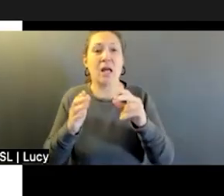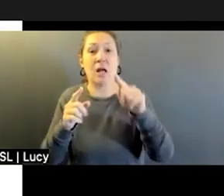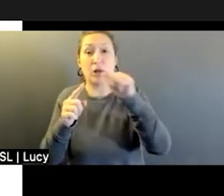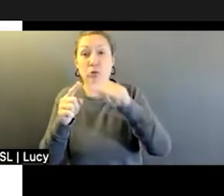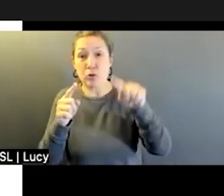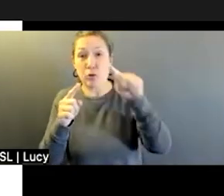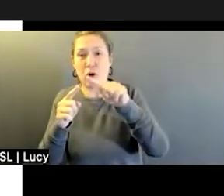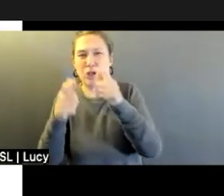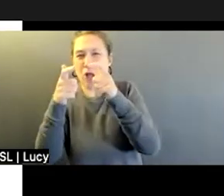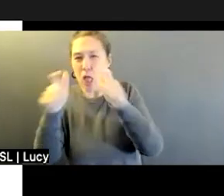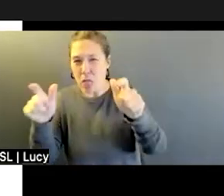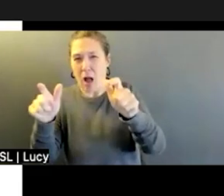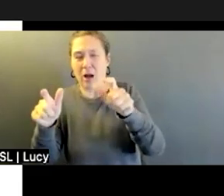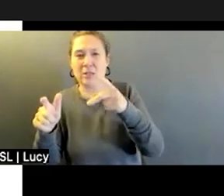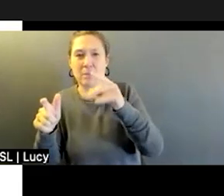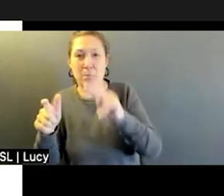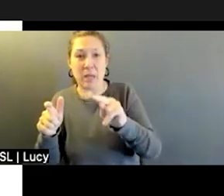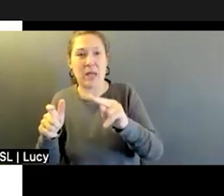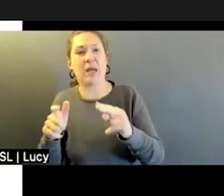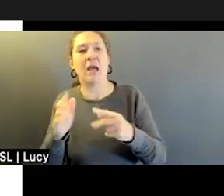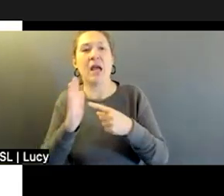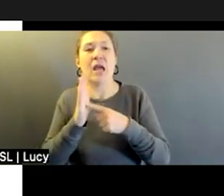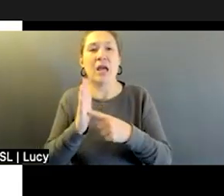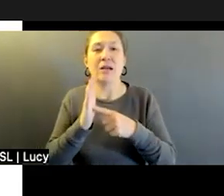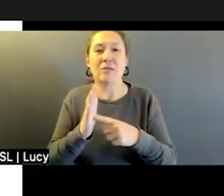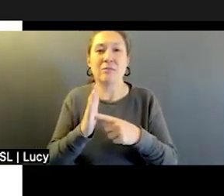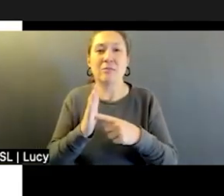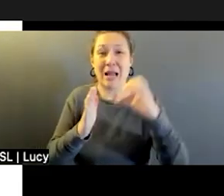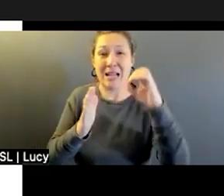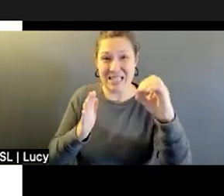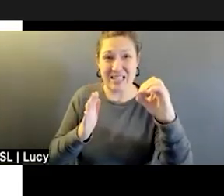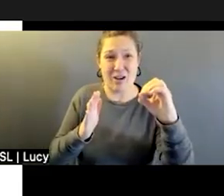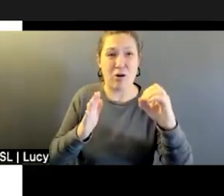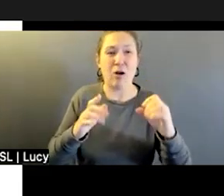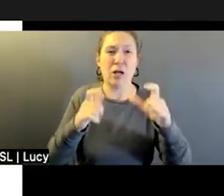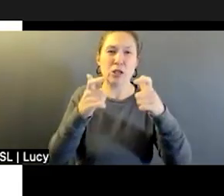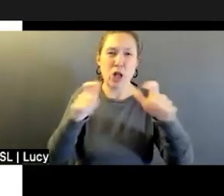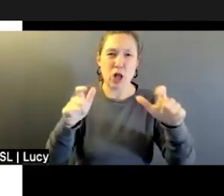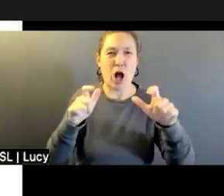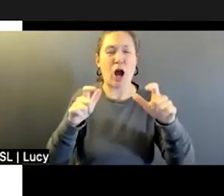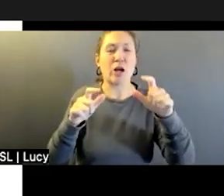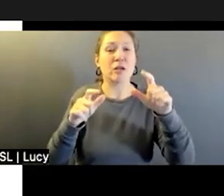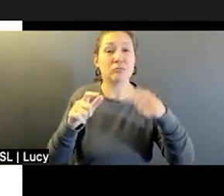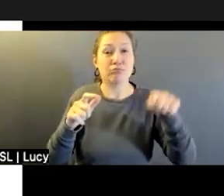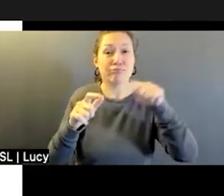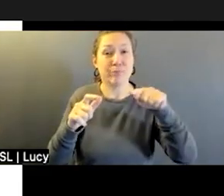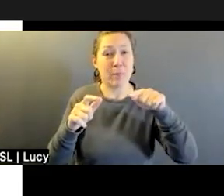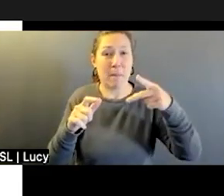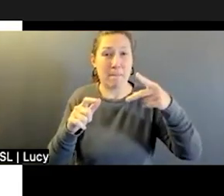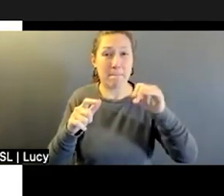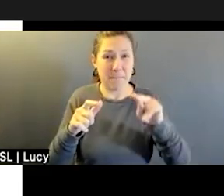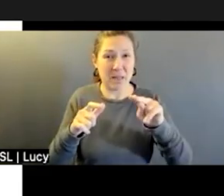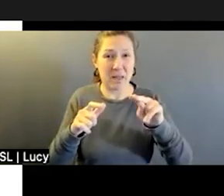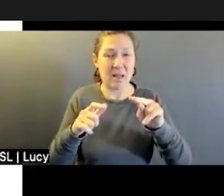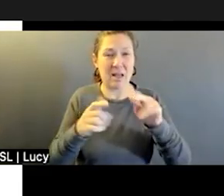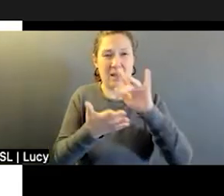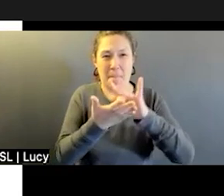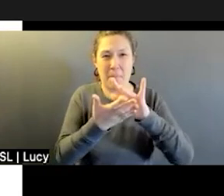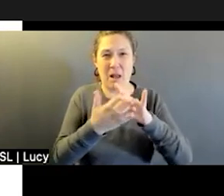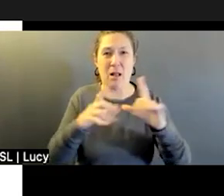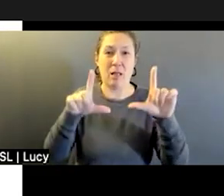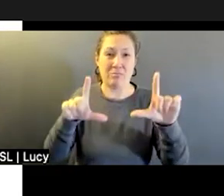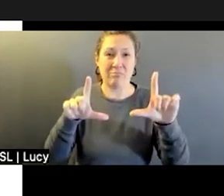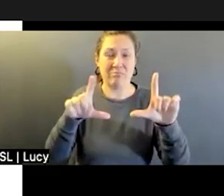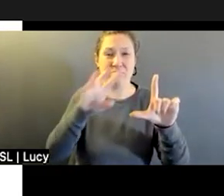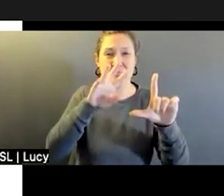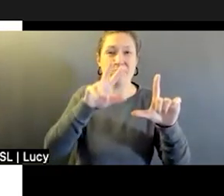represented 0 by a large-headed pin in the middle hole. So in the central line of the central column or row of the 3 by